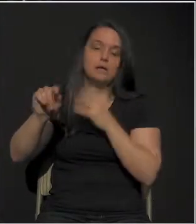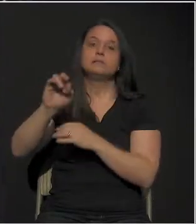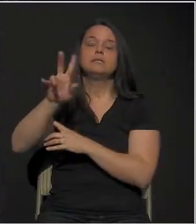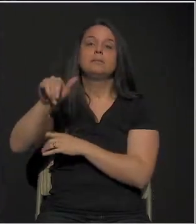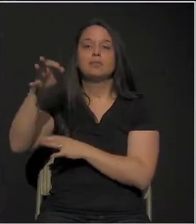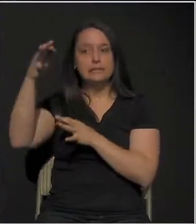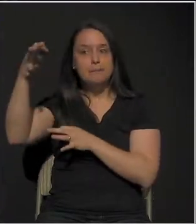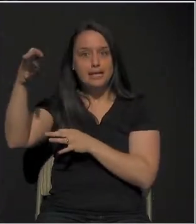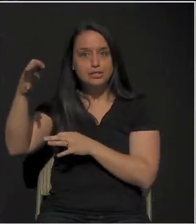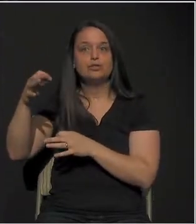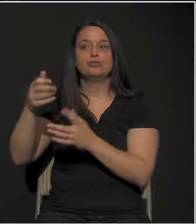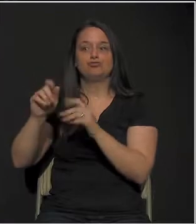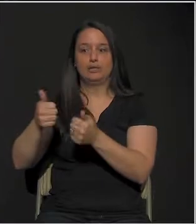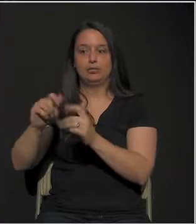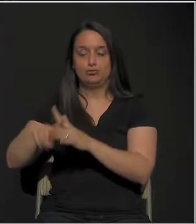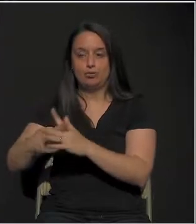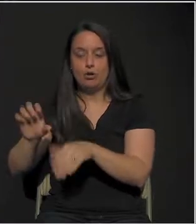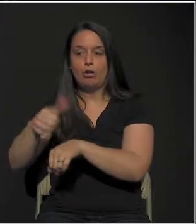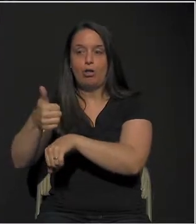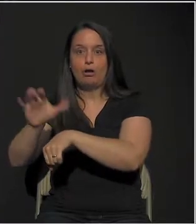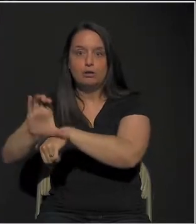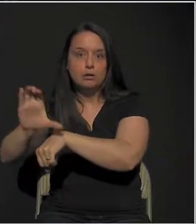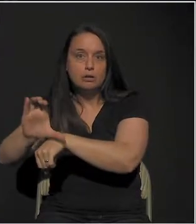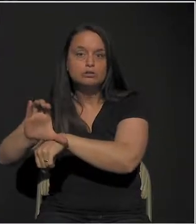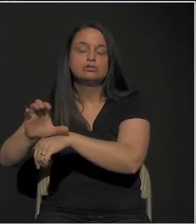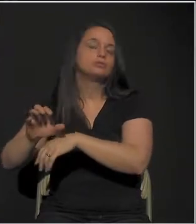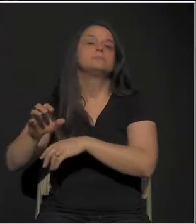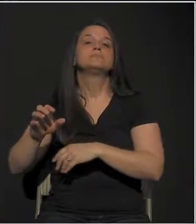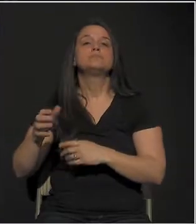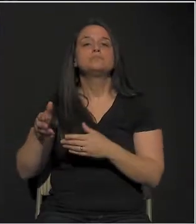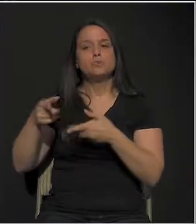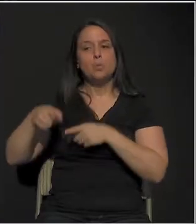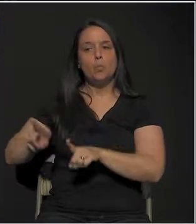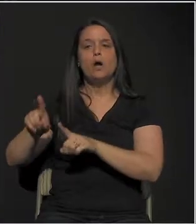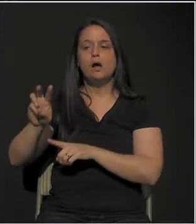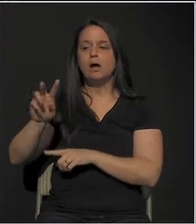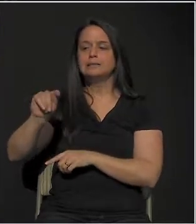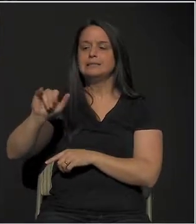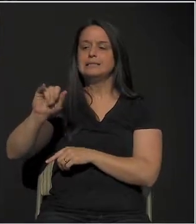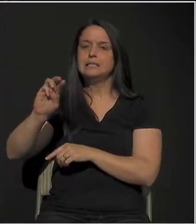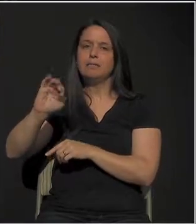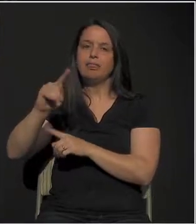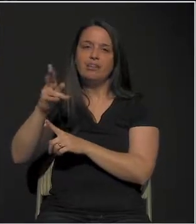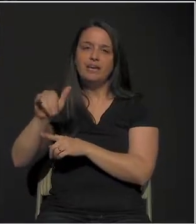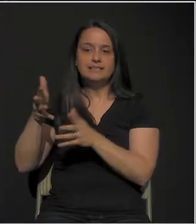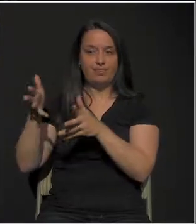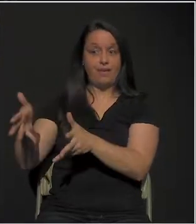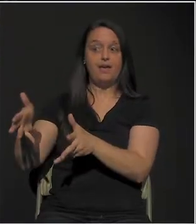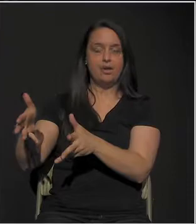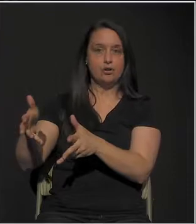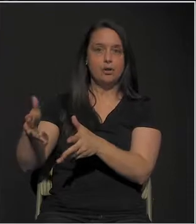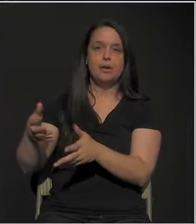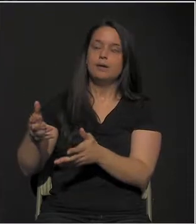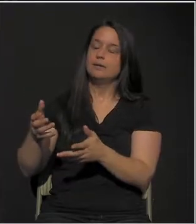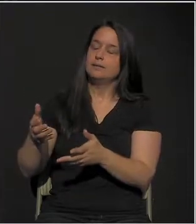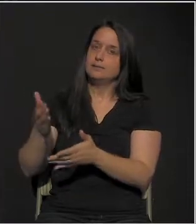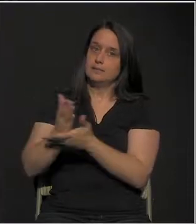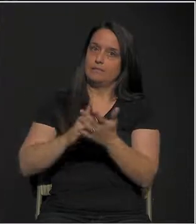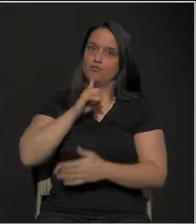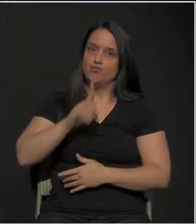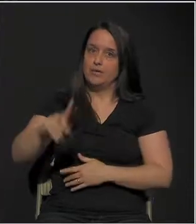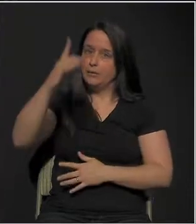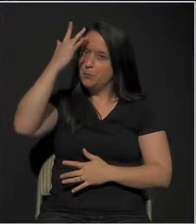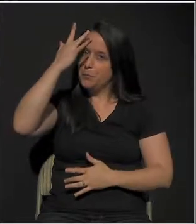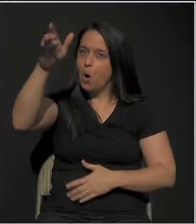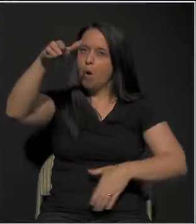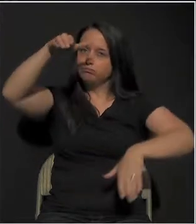other churches and start other churches. So while Timothy's there, a bunch of really, really smart spiritual people come in, and they